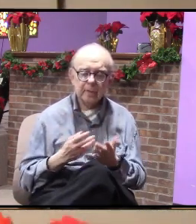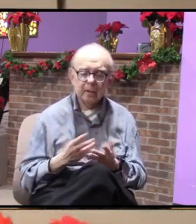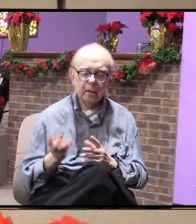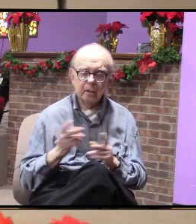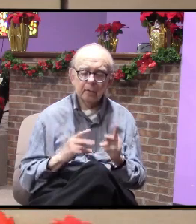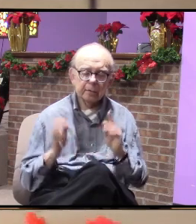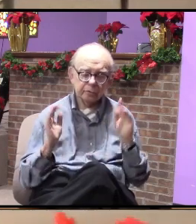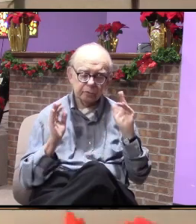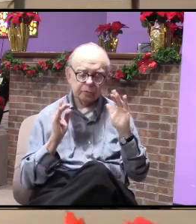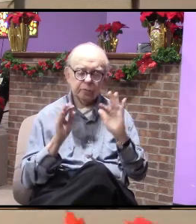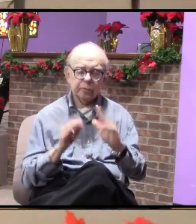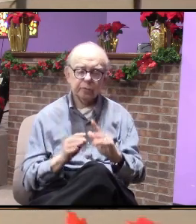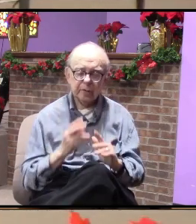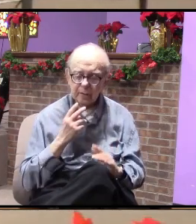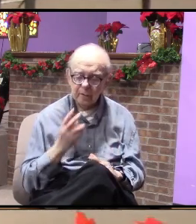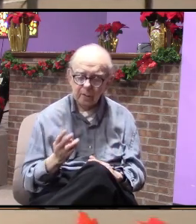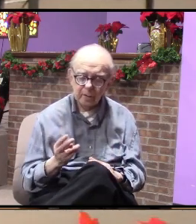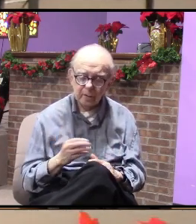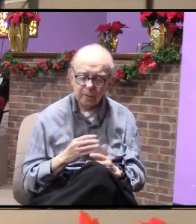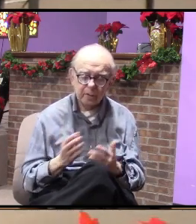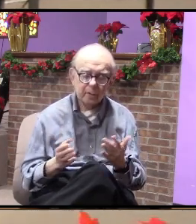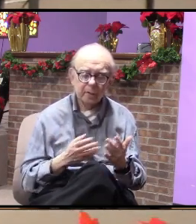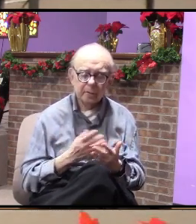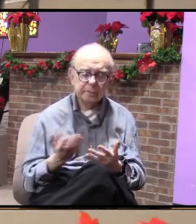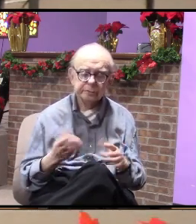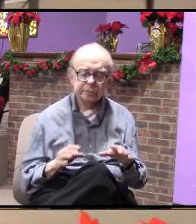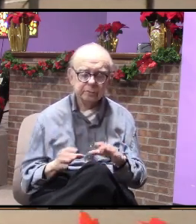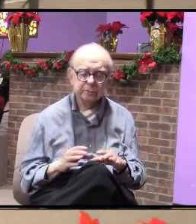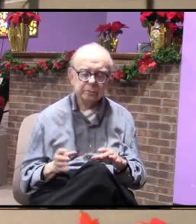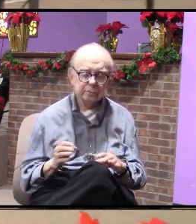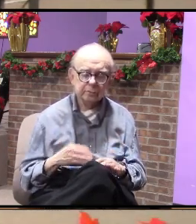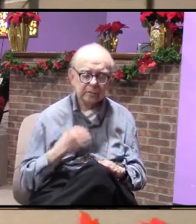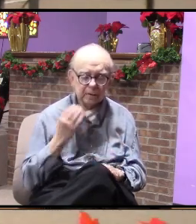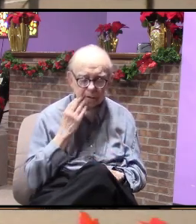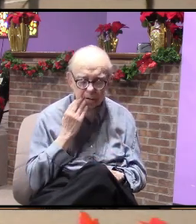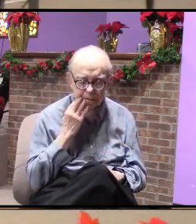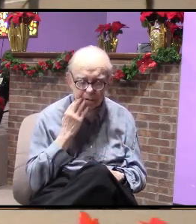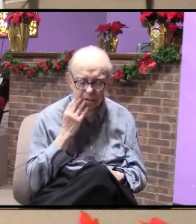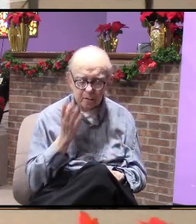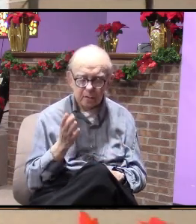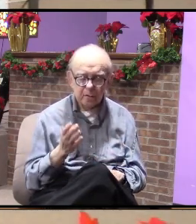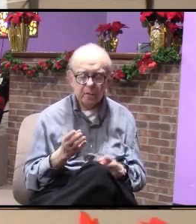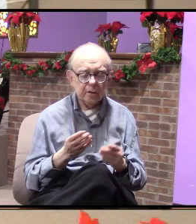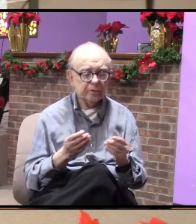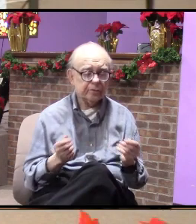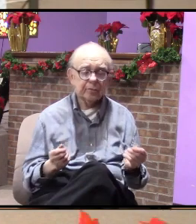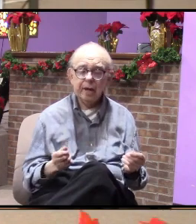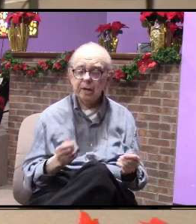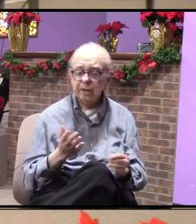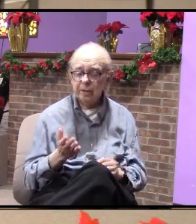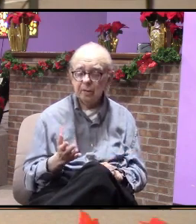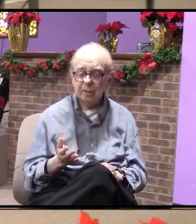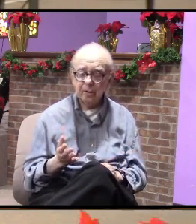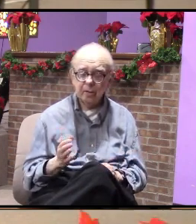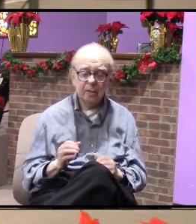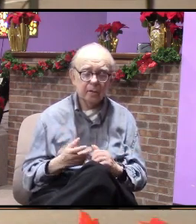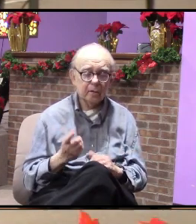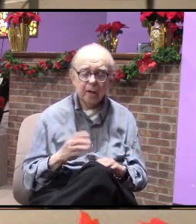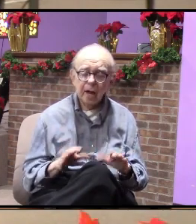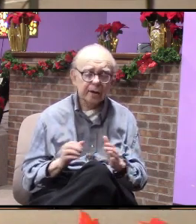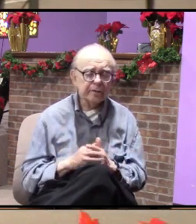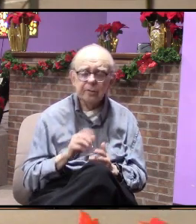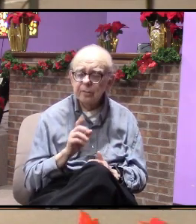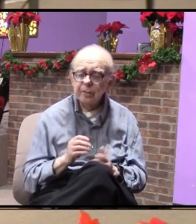crowds coming and we see all of the things that you're doing and we know that it's draining of you, how do you